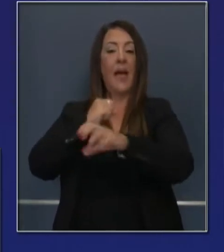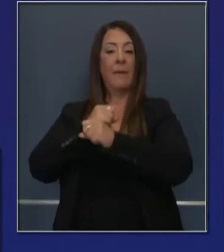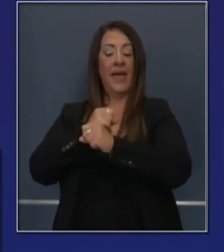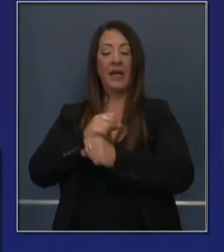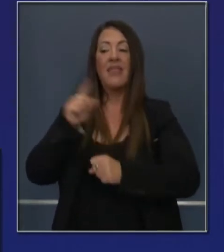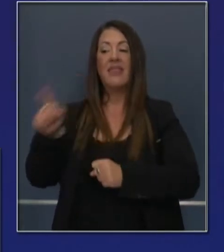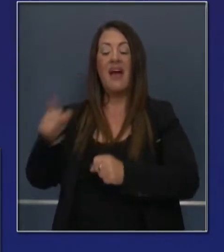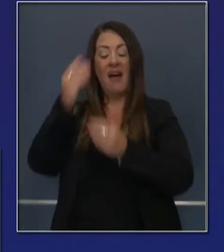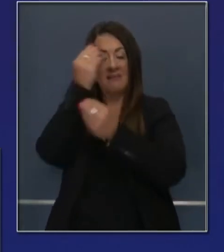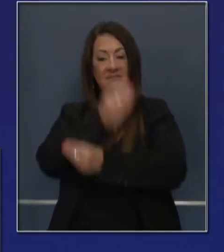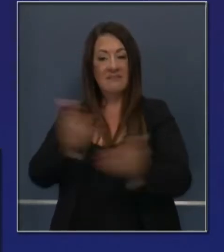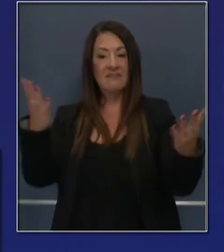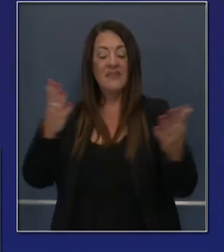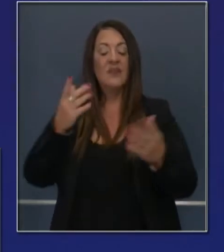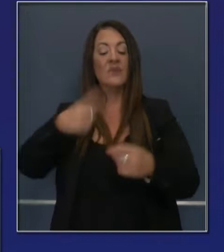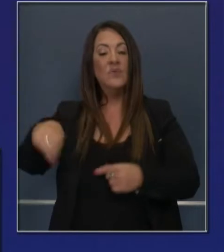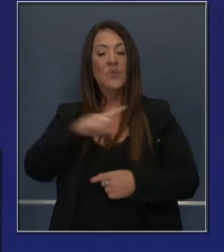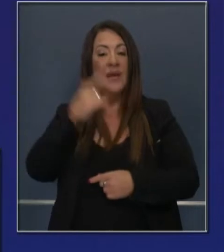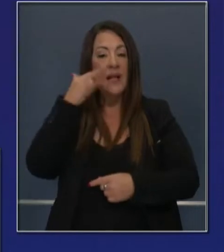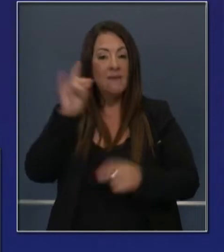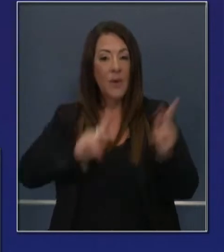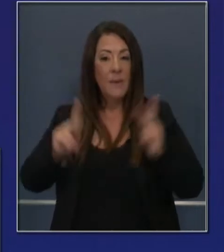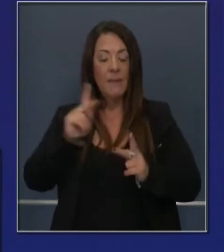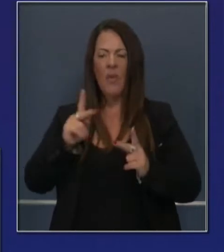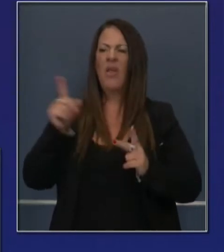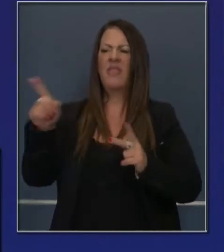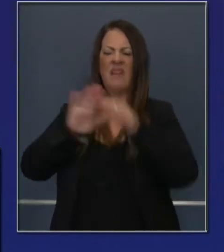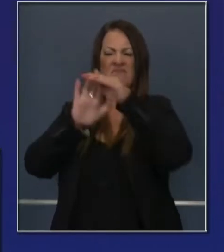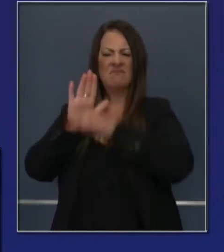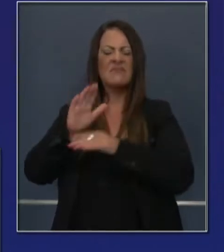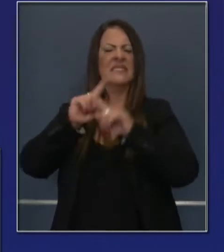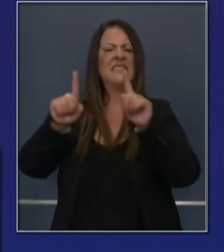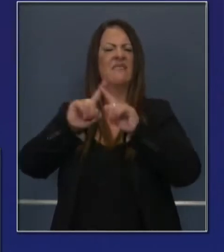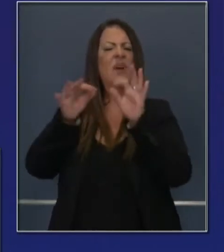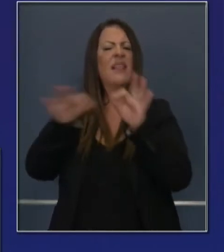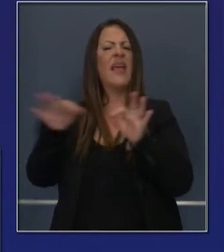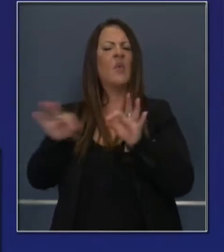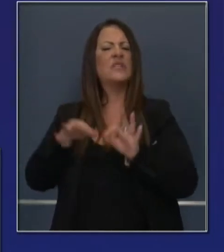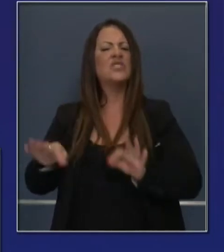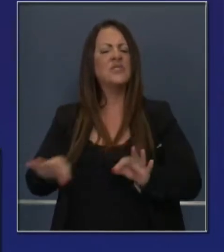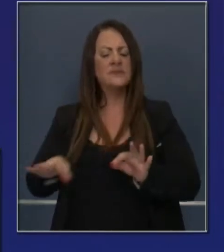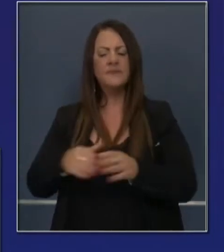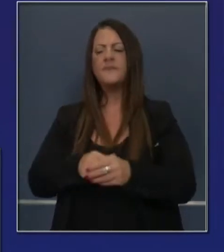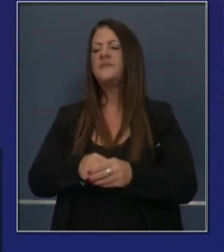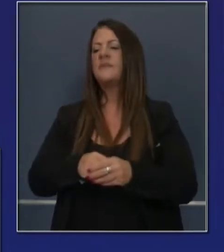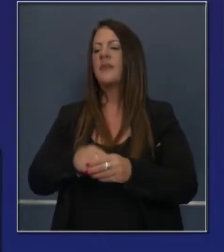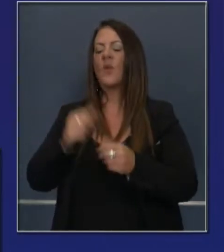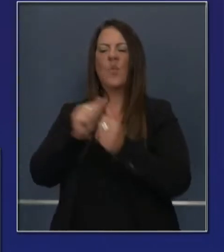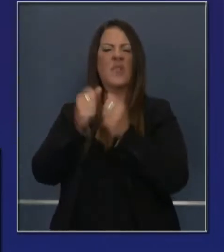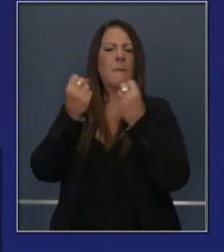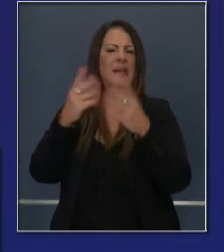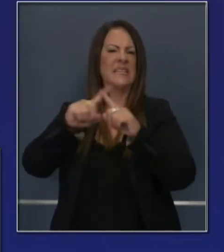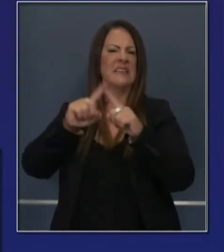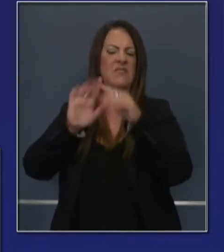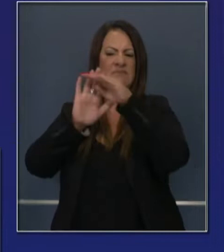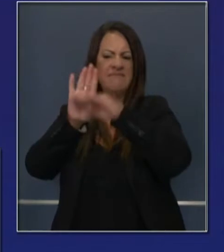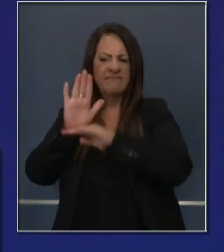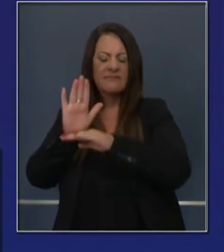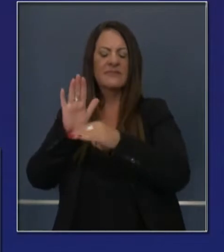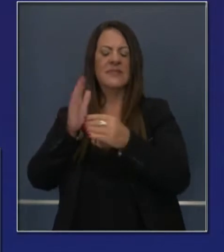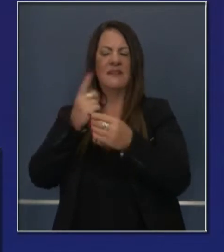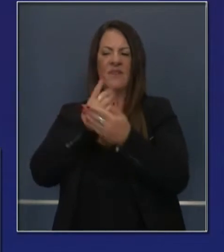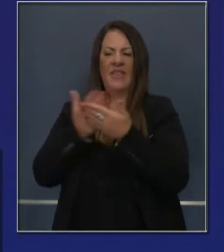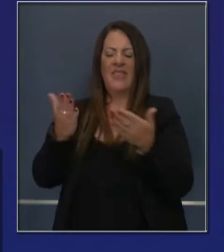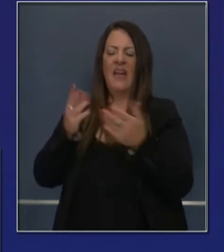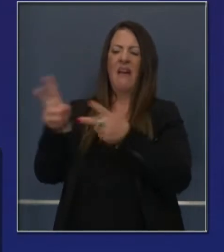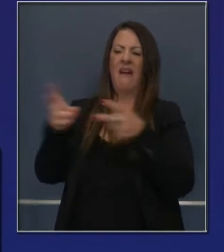Californians with information in multiple languages with resources as outlined. And so we